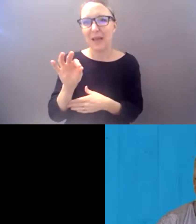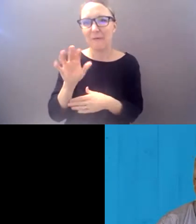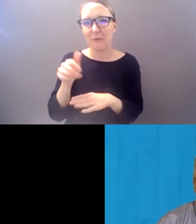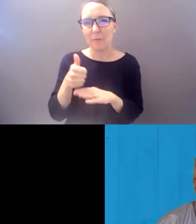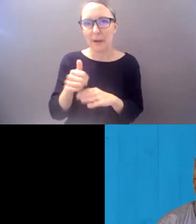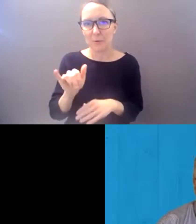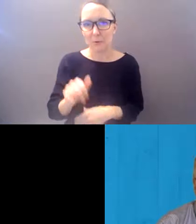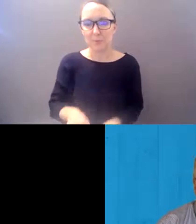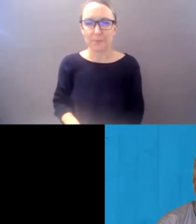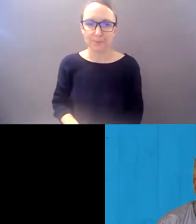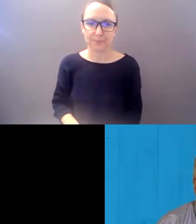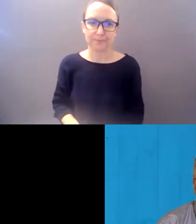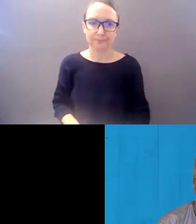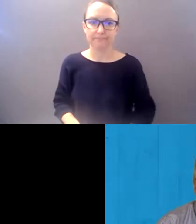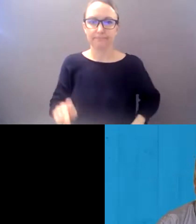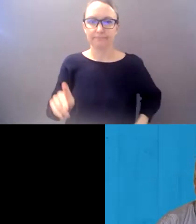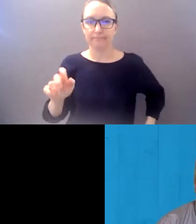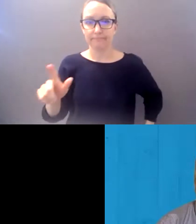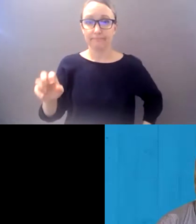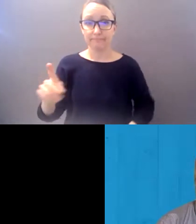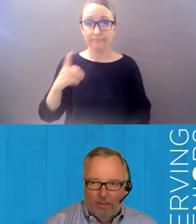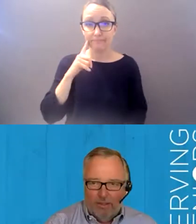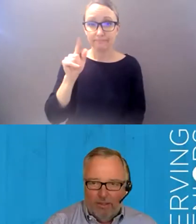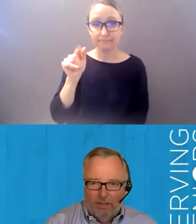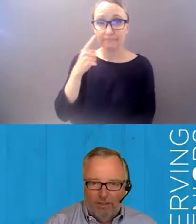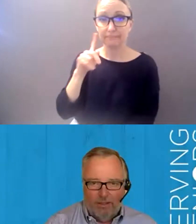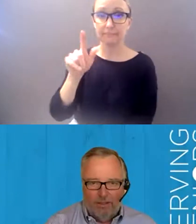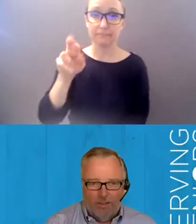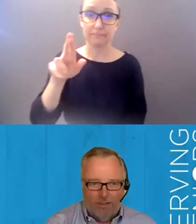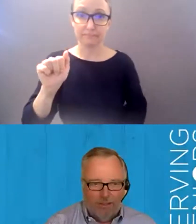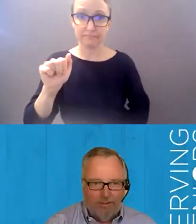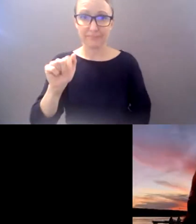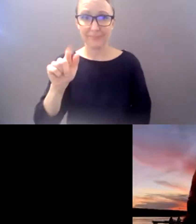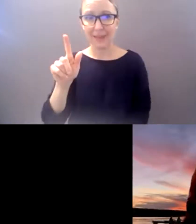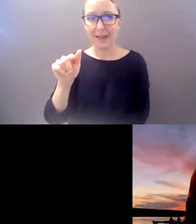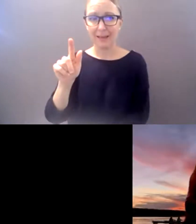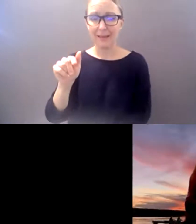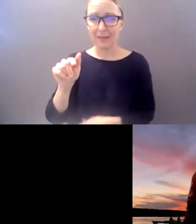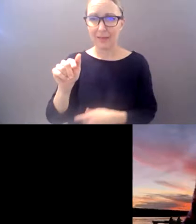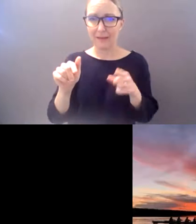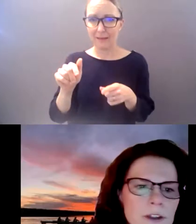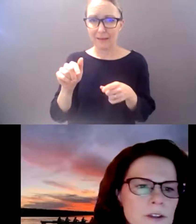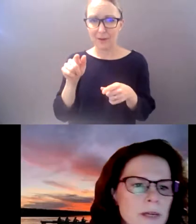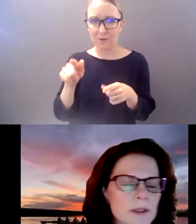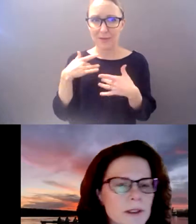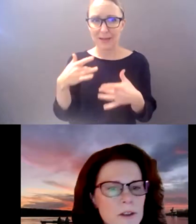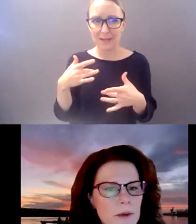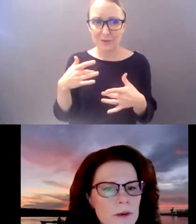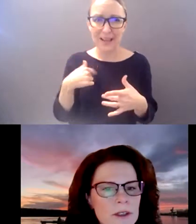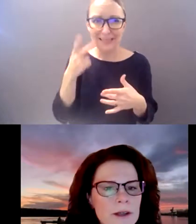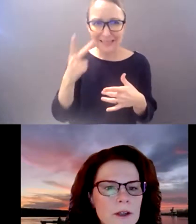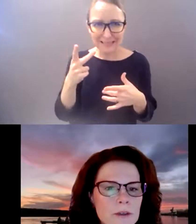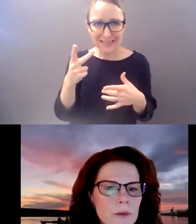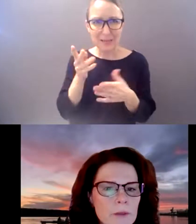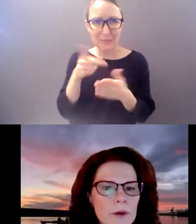I'll go ahead and ask another one. This one's for LA, for Laura. Where does LA place HICAP? Ombudsman program is shown separately in the